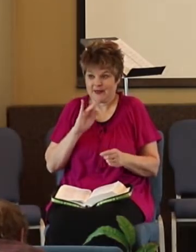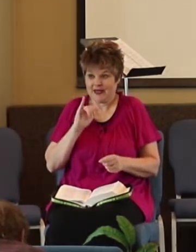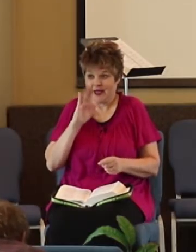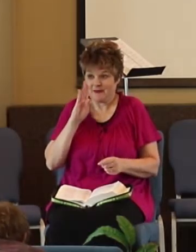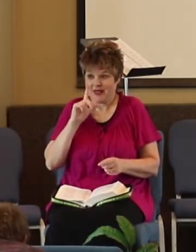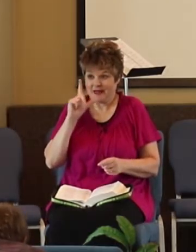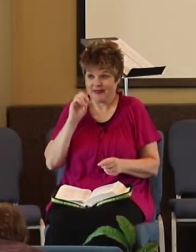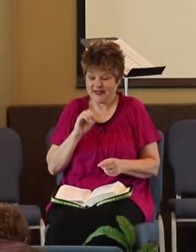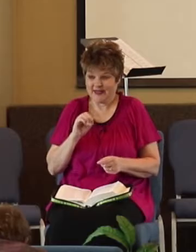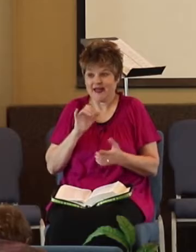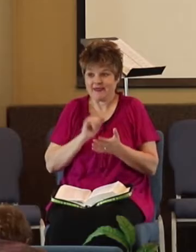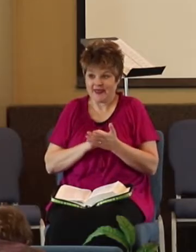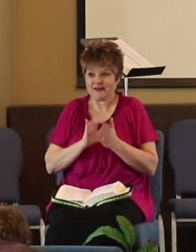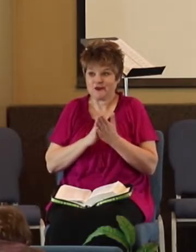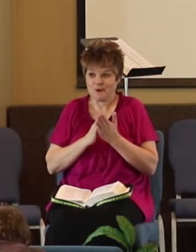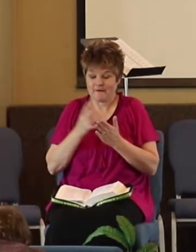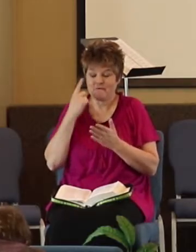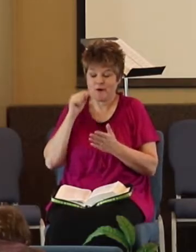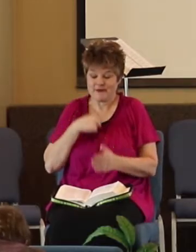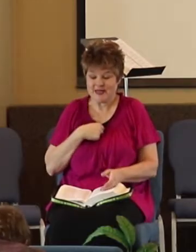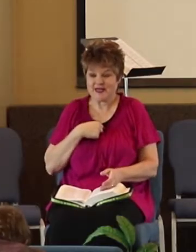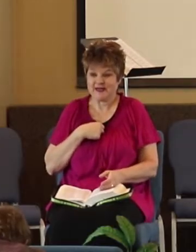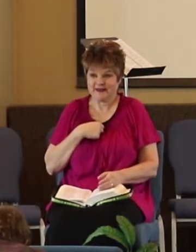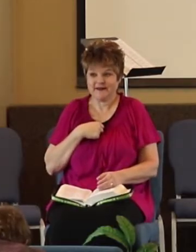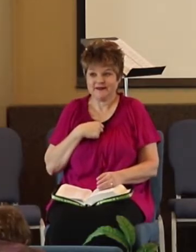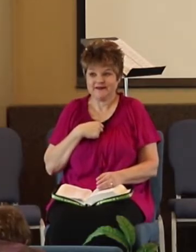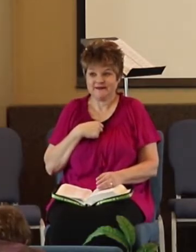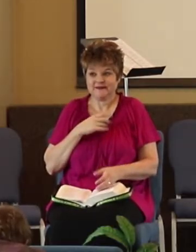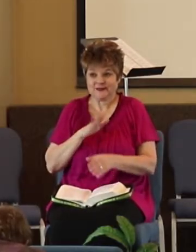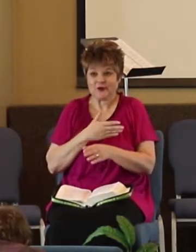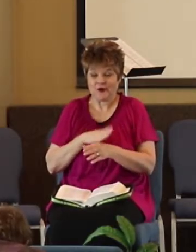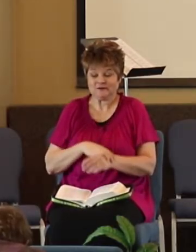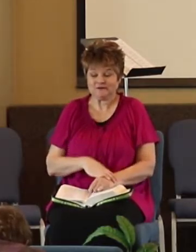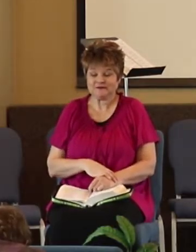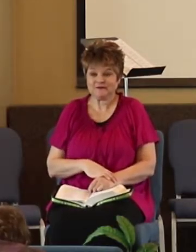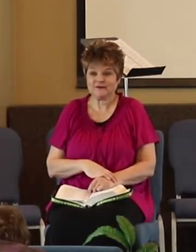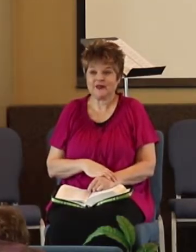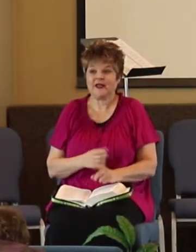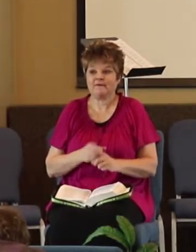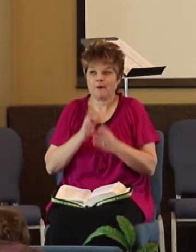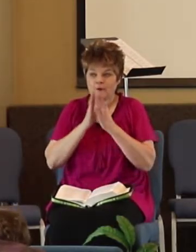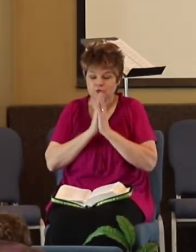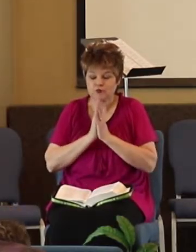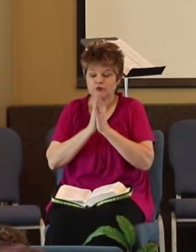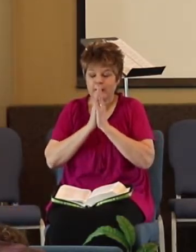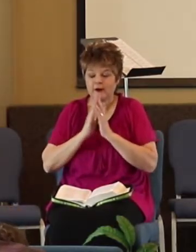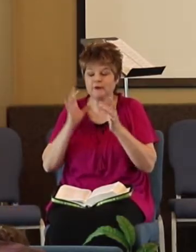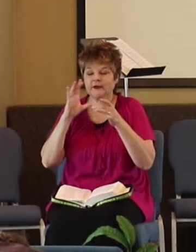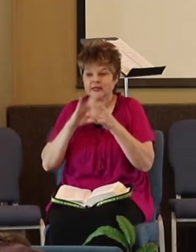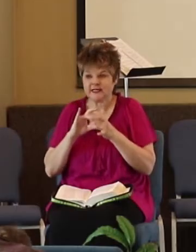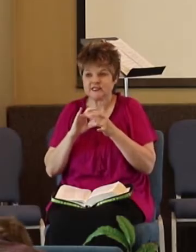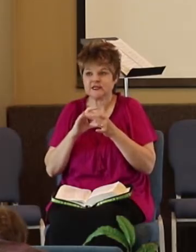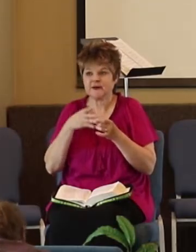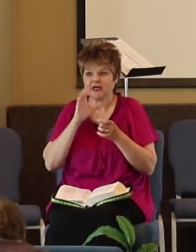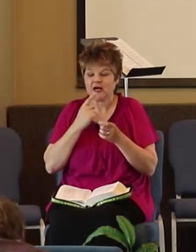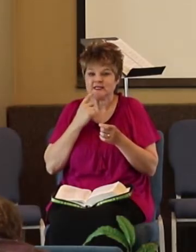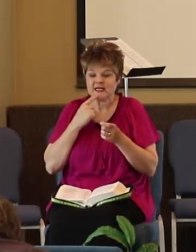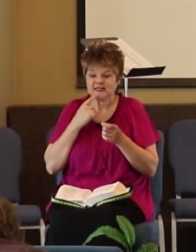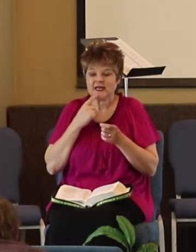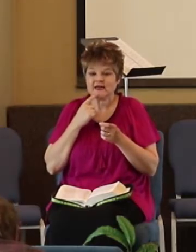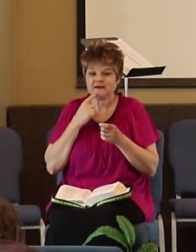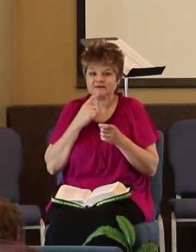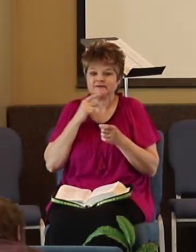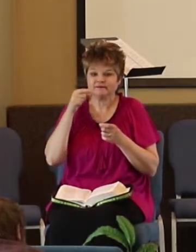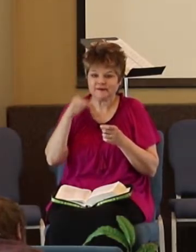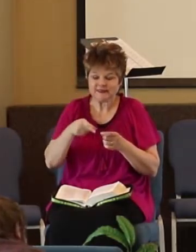Bible. Yes, that's the book for me. You know that one? And from prayer and from relationship, where God says, these are my